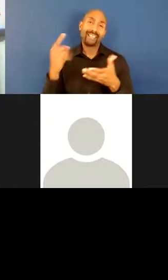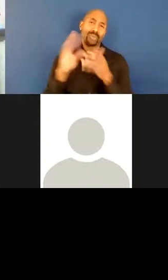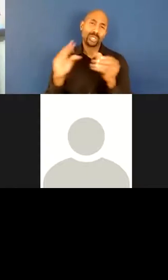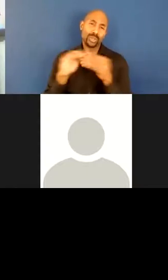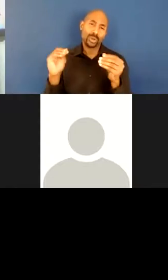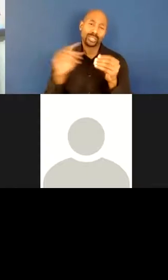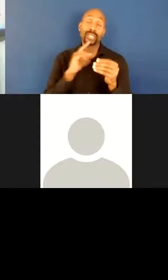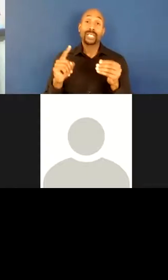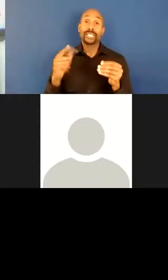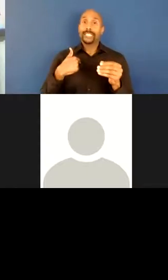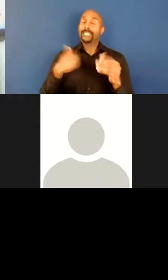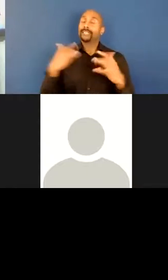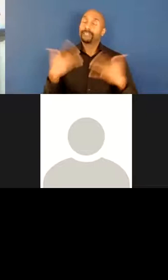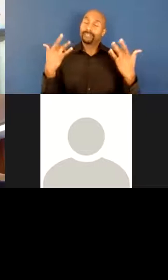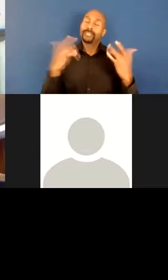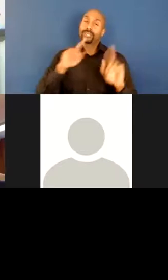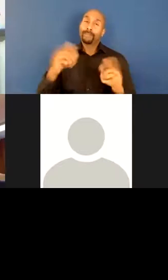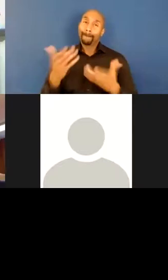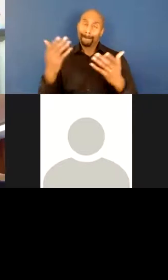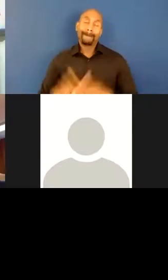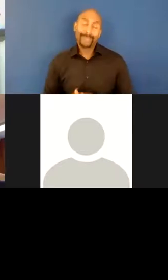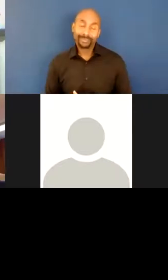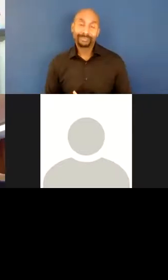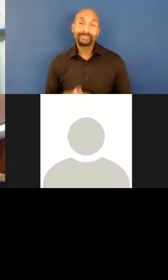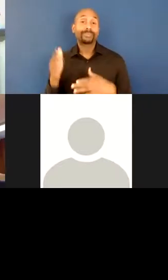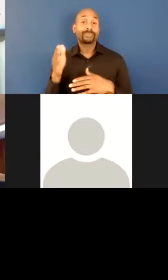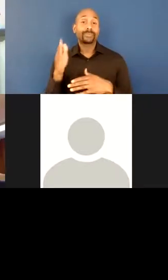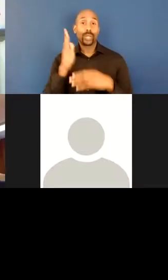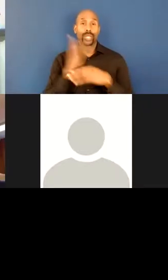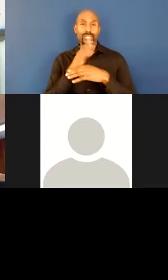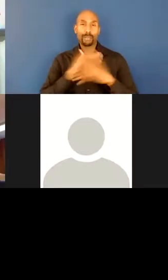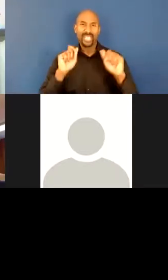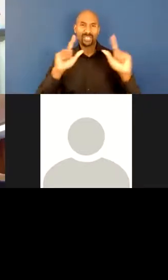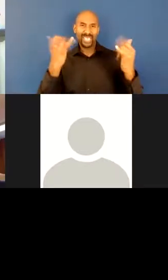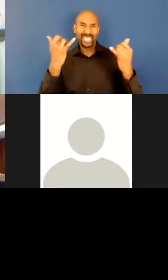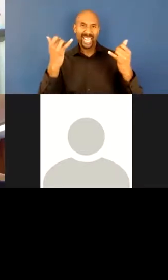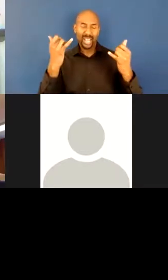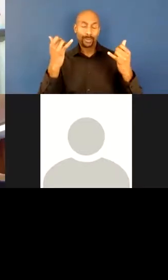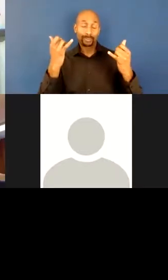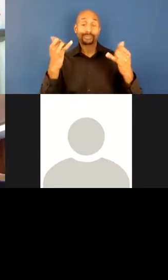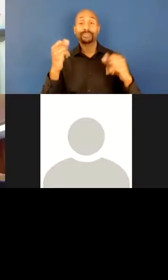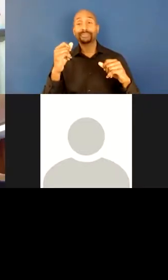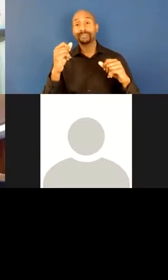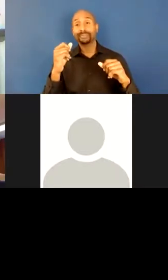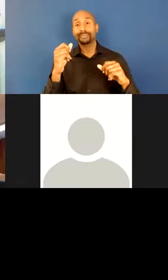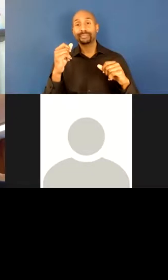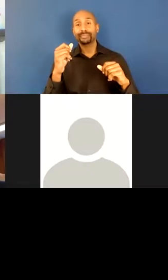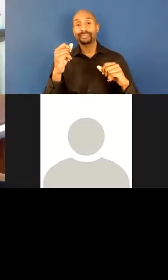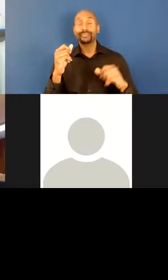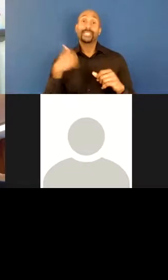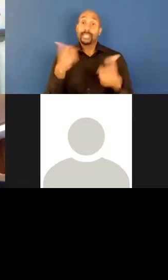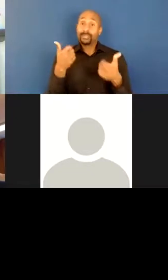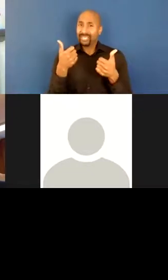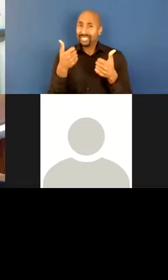I'm excited to be here. I'm going to share my screen and ultimately try to